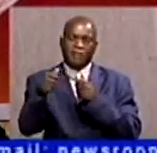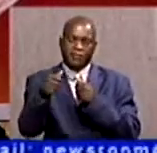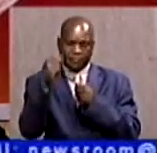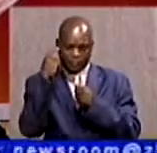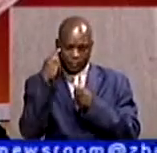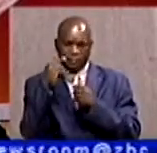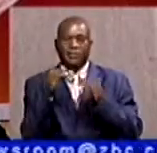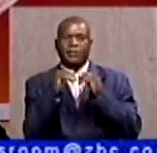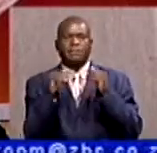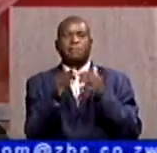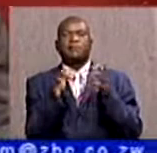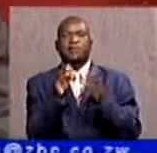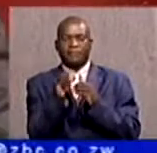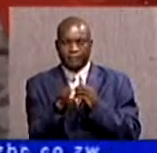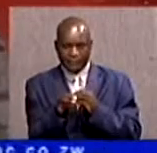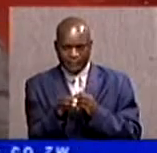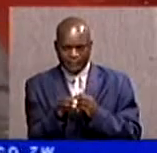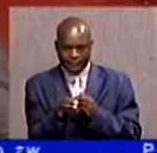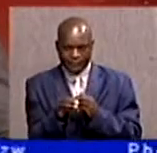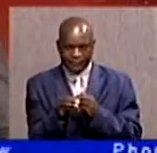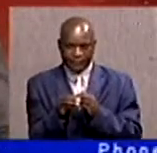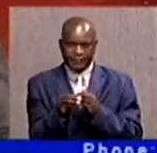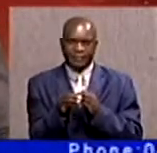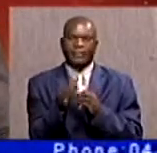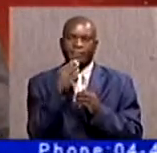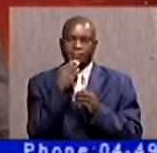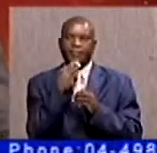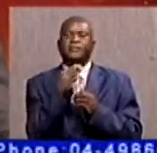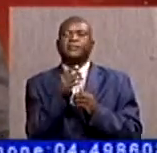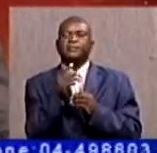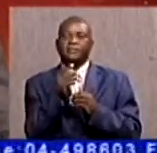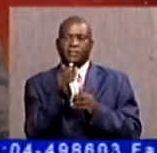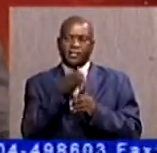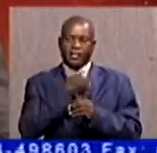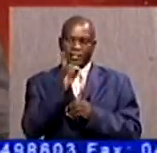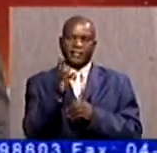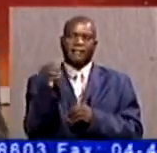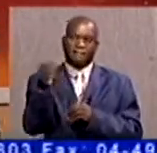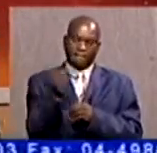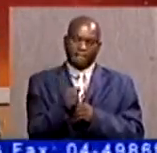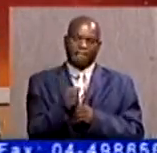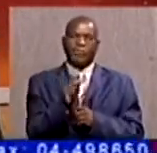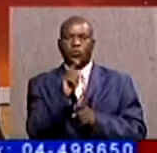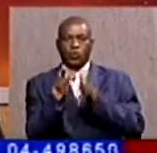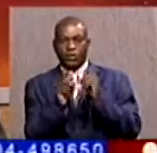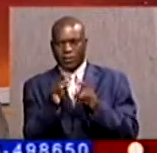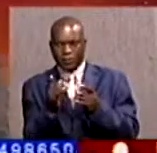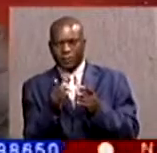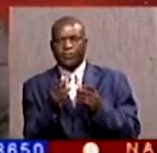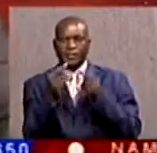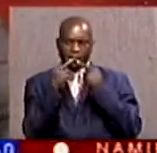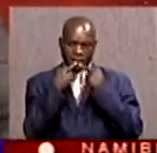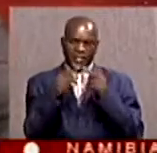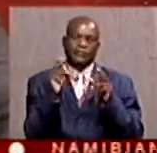bigger. All right, there we go. Tanja Lubbers from Hivos, the director, coming through to tell us more about the launch that will be taking